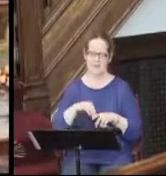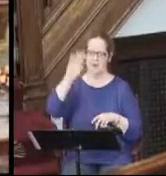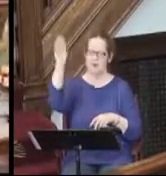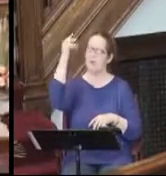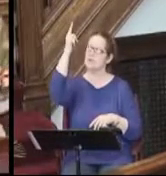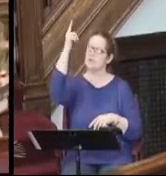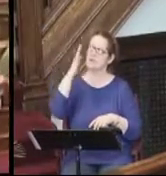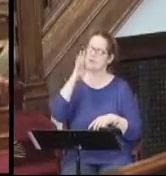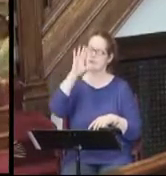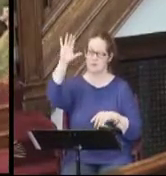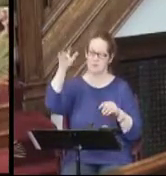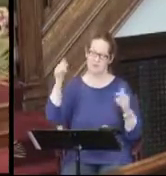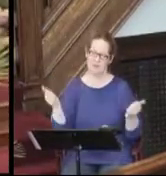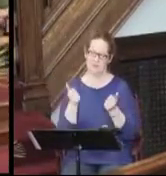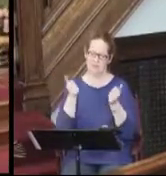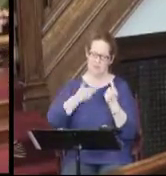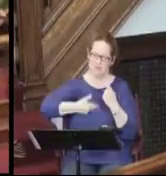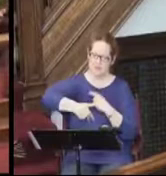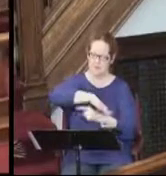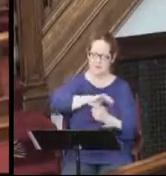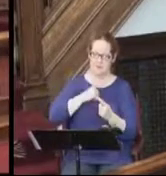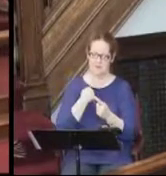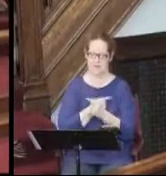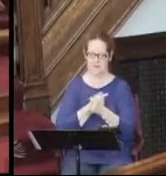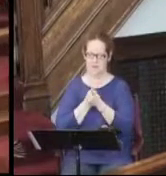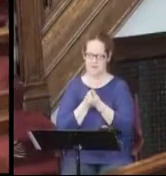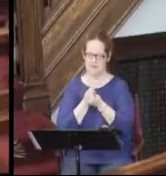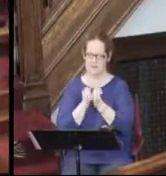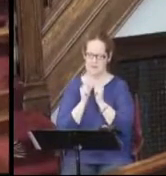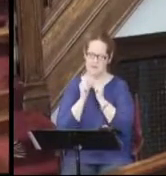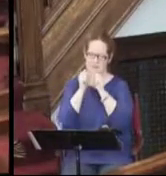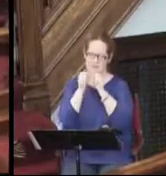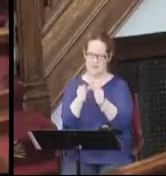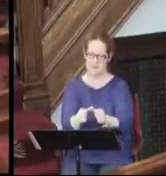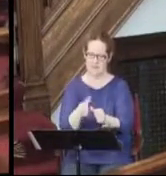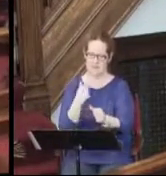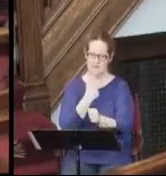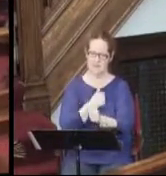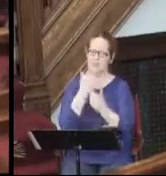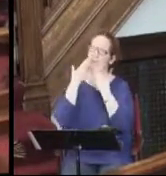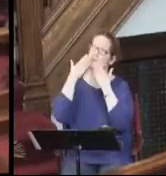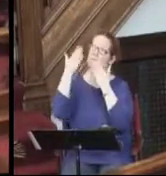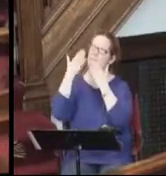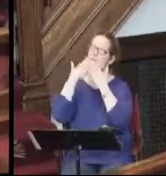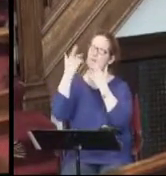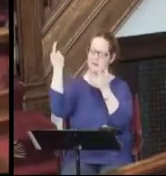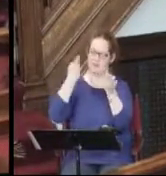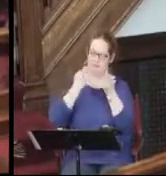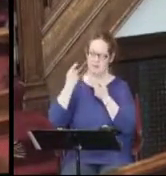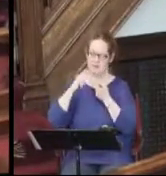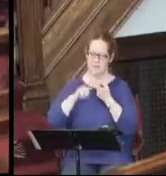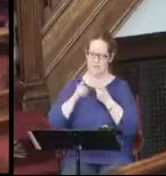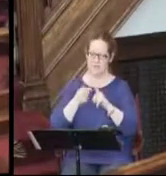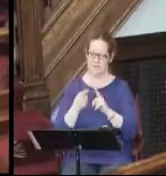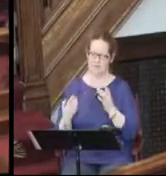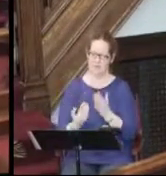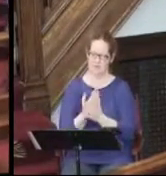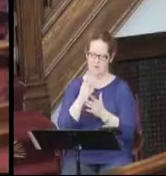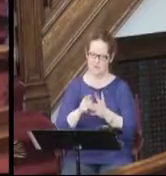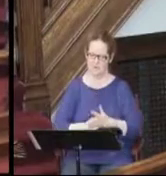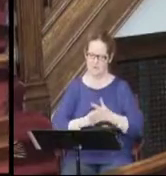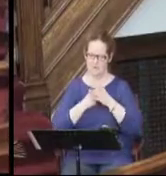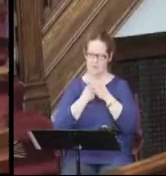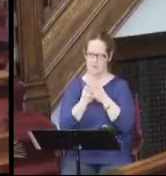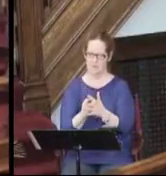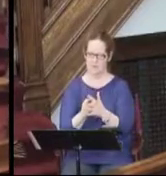Gracious God, your abundance surrounds us and sustains us. We thank you for gifts of